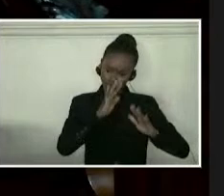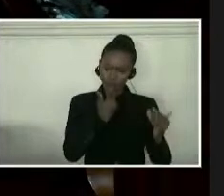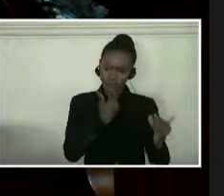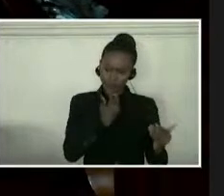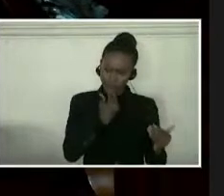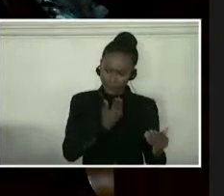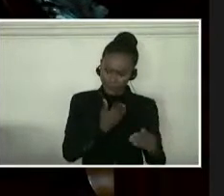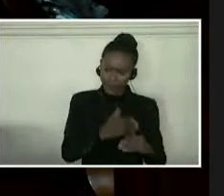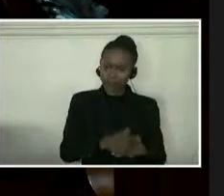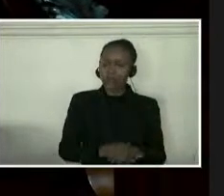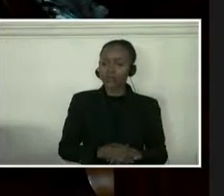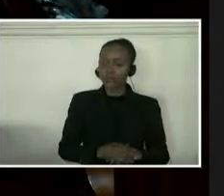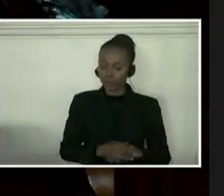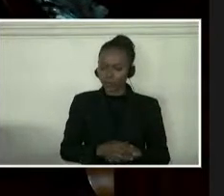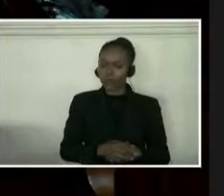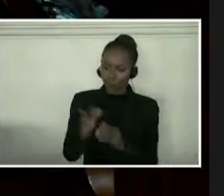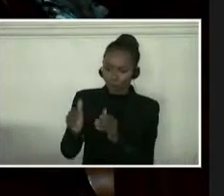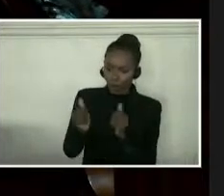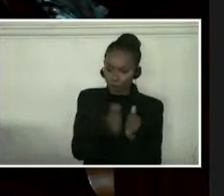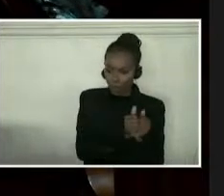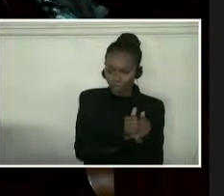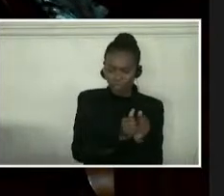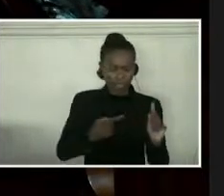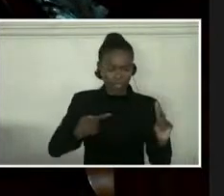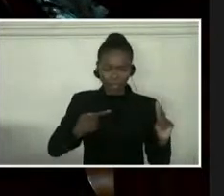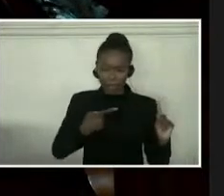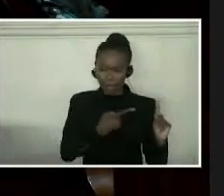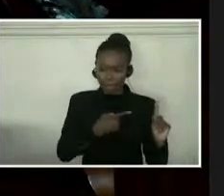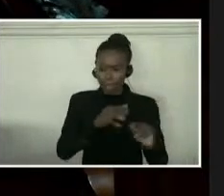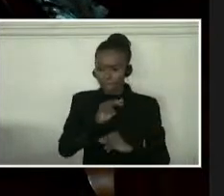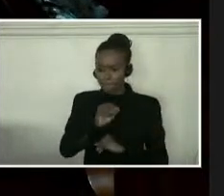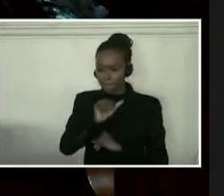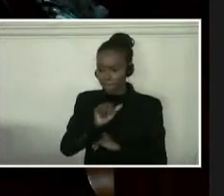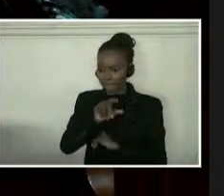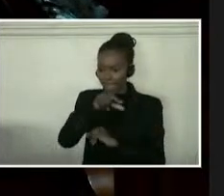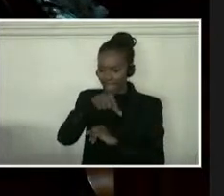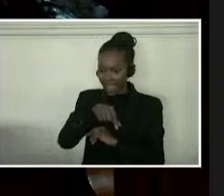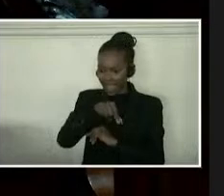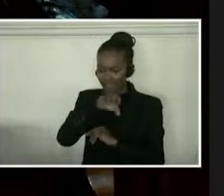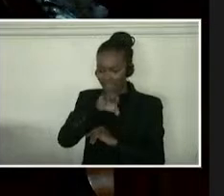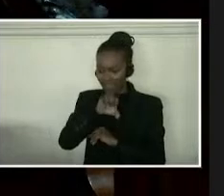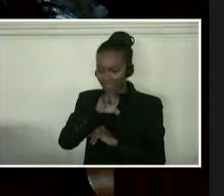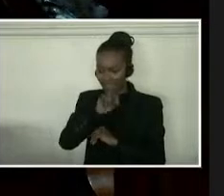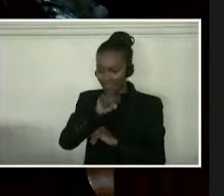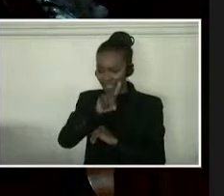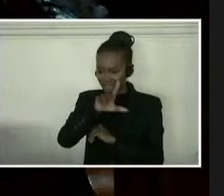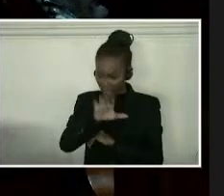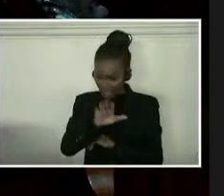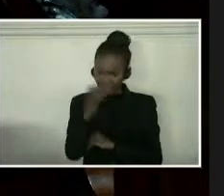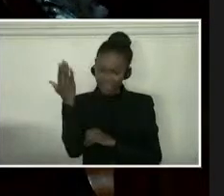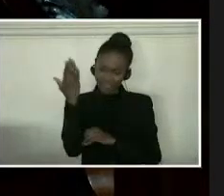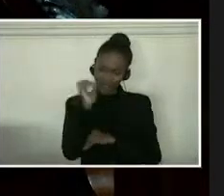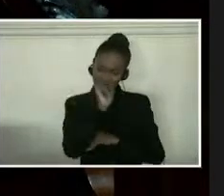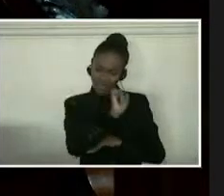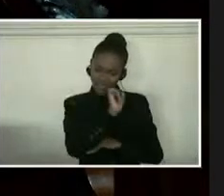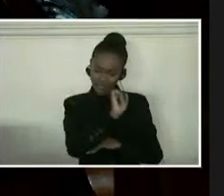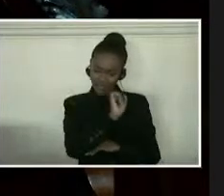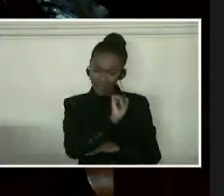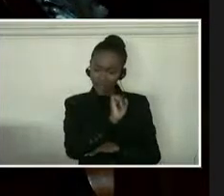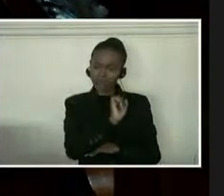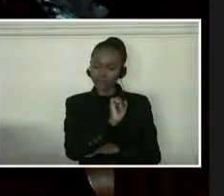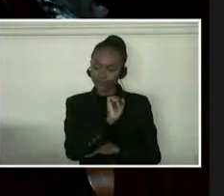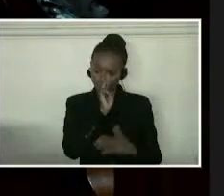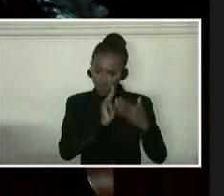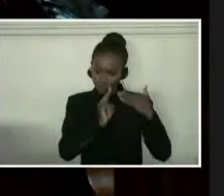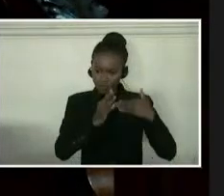honorable mangaly when he was presenting the speech of a honorable member